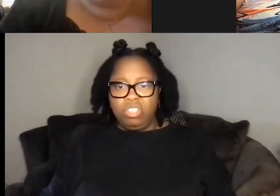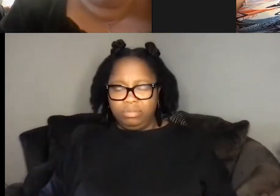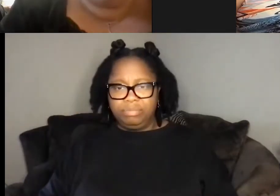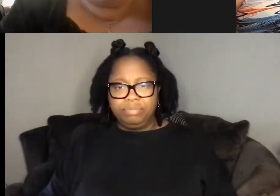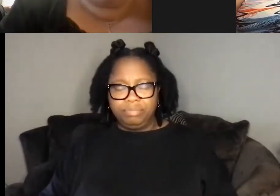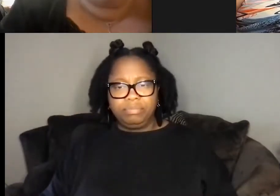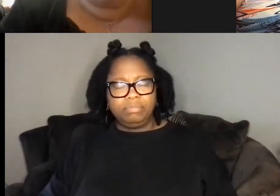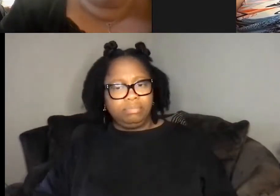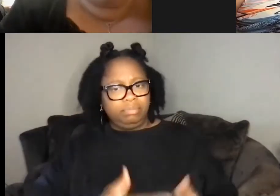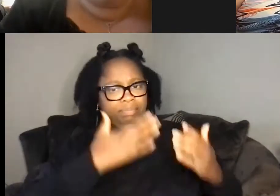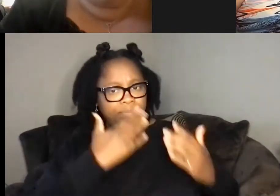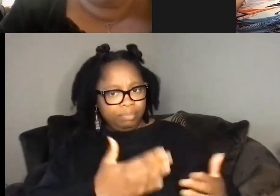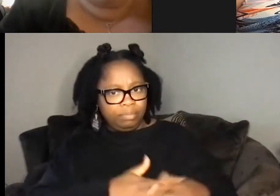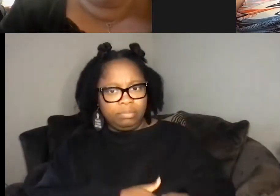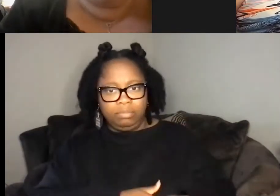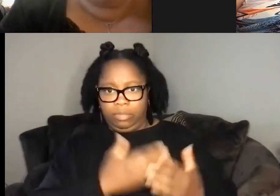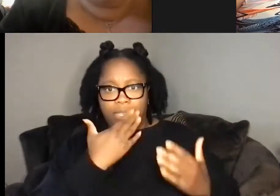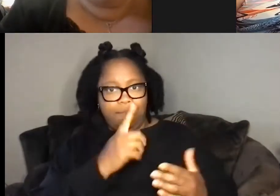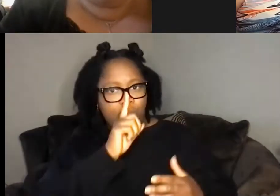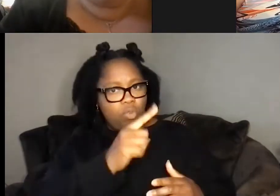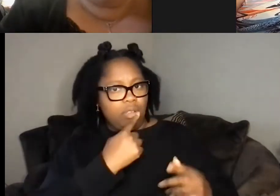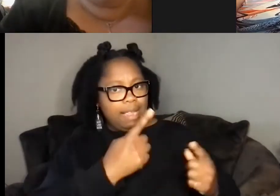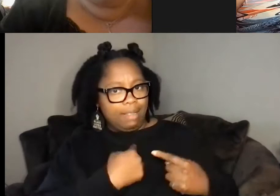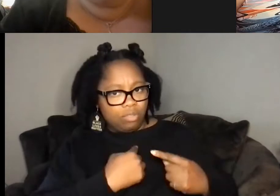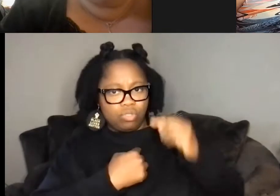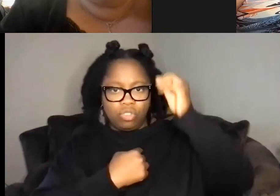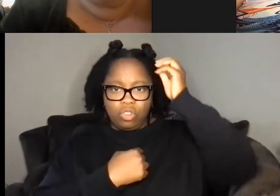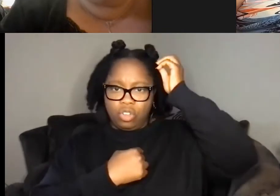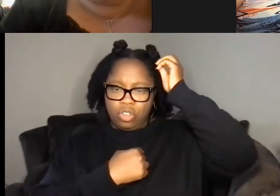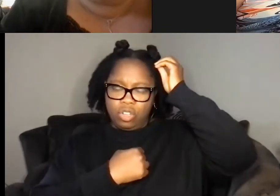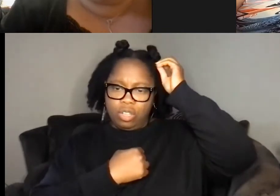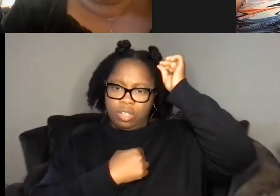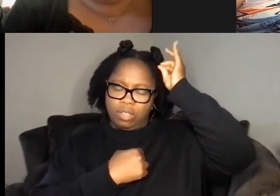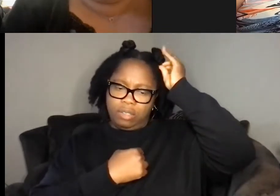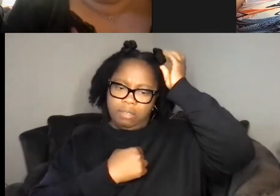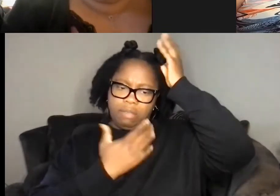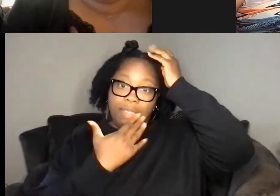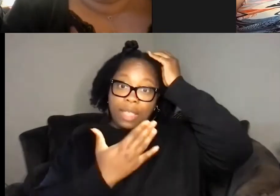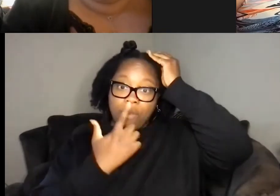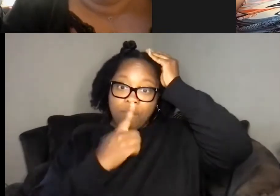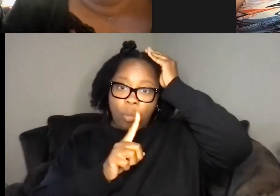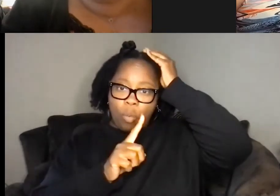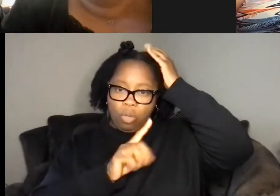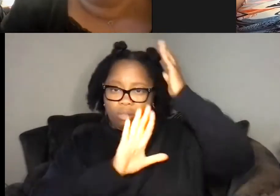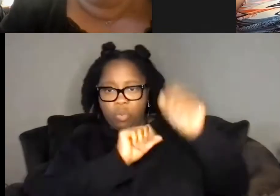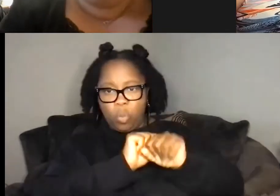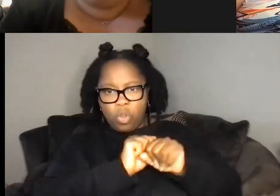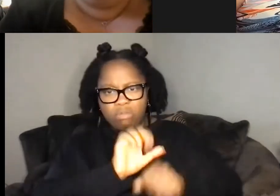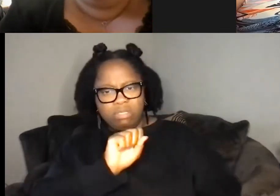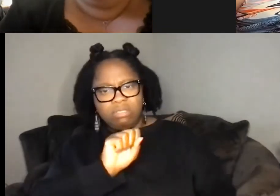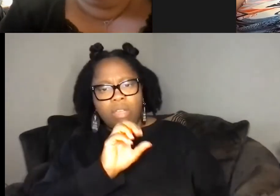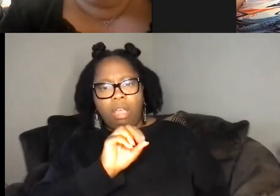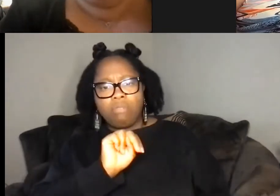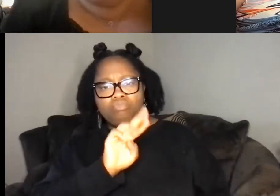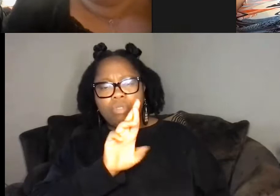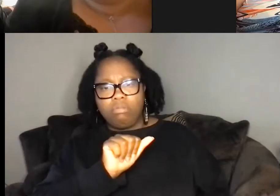Thank you. And thank you for that answer, and thank you for the work. Sandra, you've been at this a really long time. Can you tell us a little bit about the